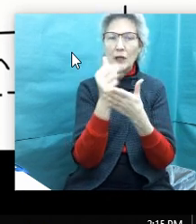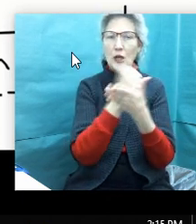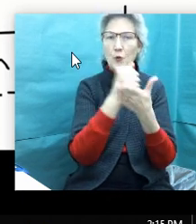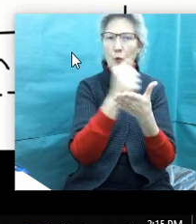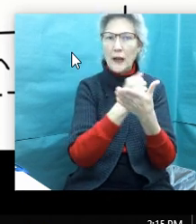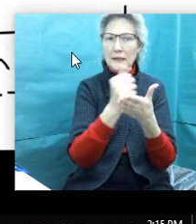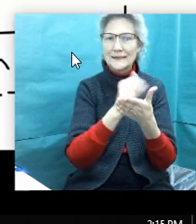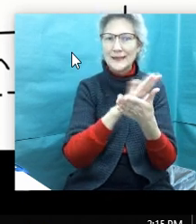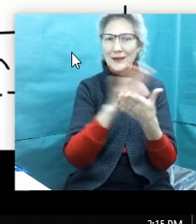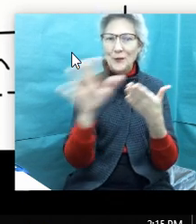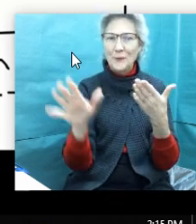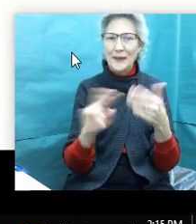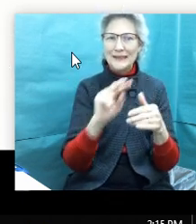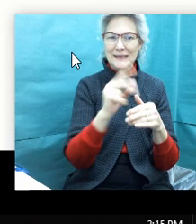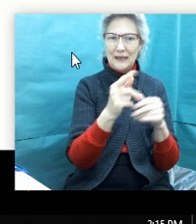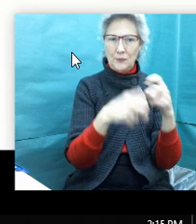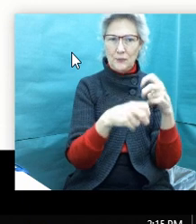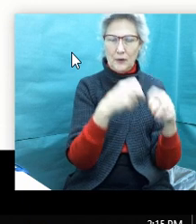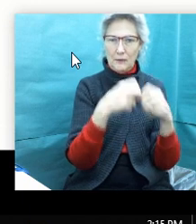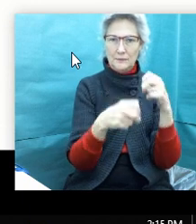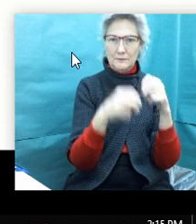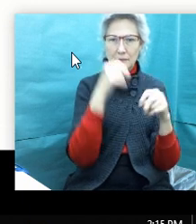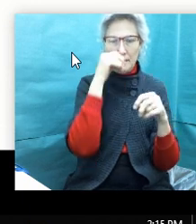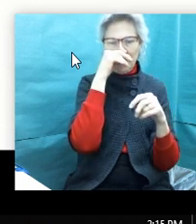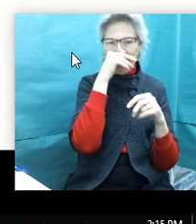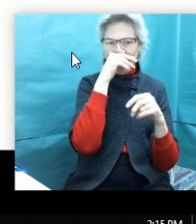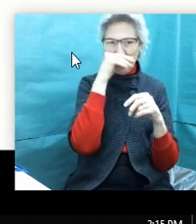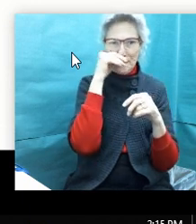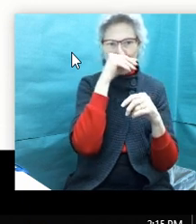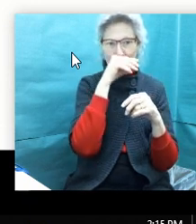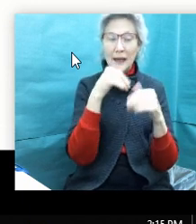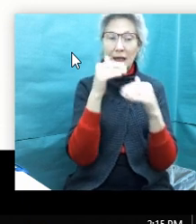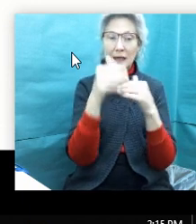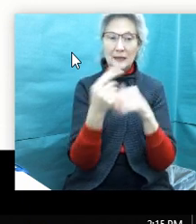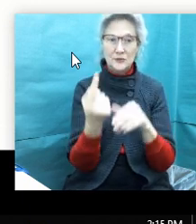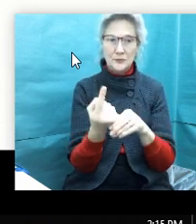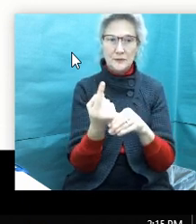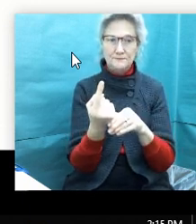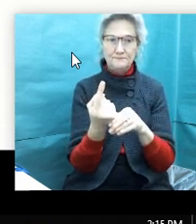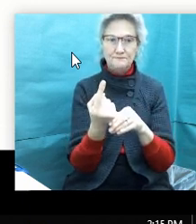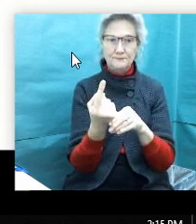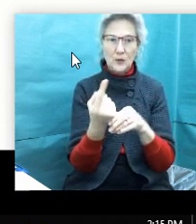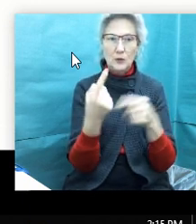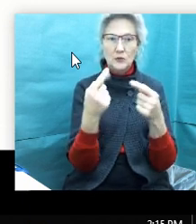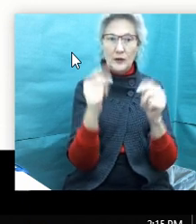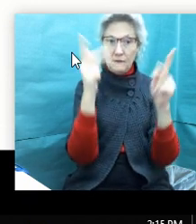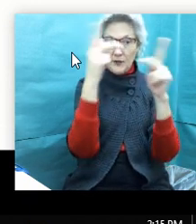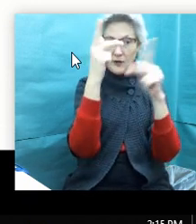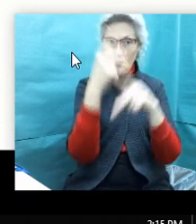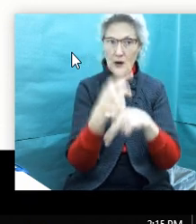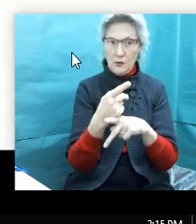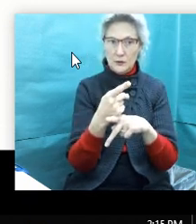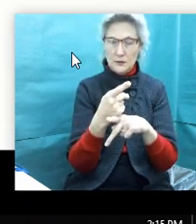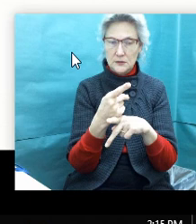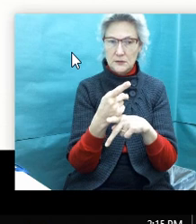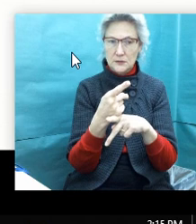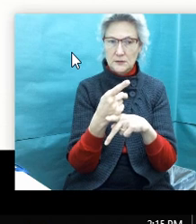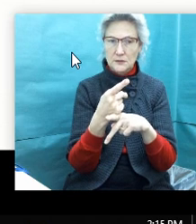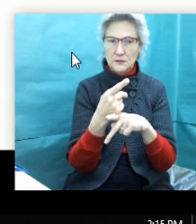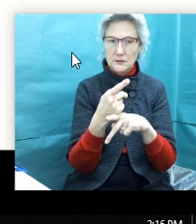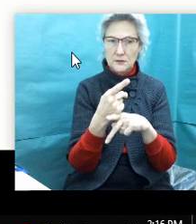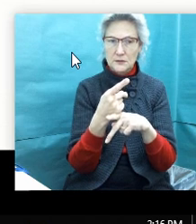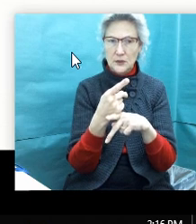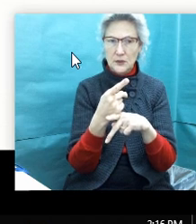and we're going to give the second one a try. Okay, so on our next one, we're trying to figure out here,